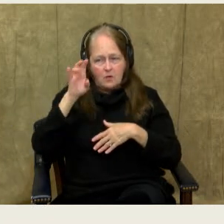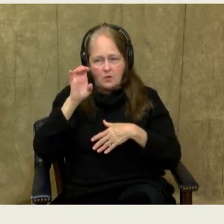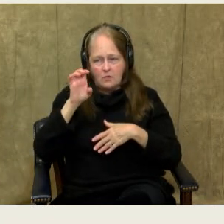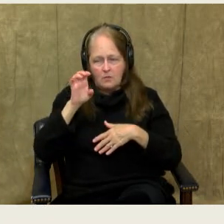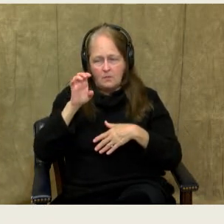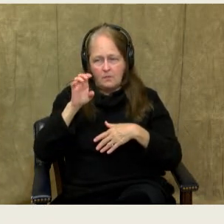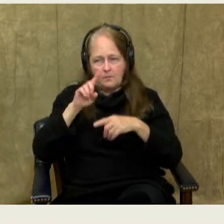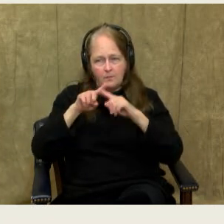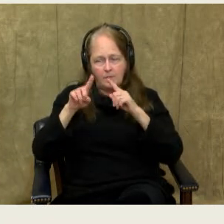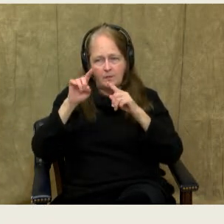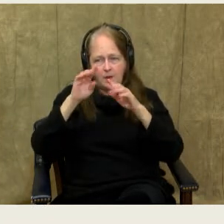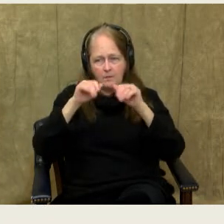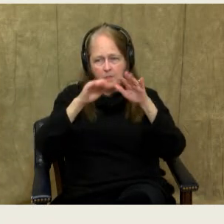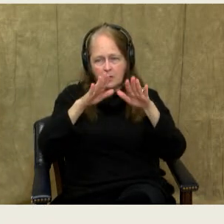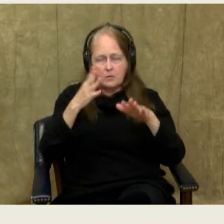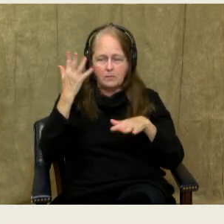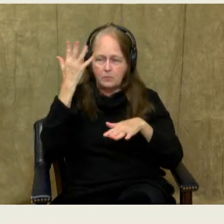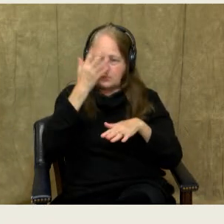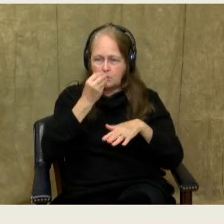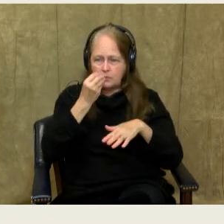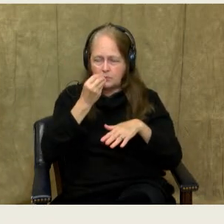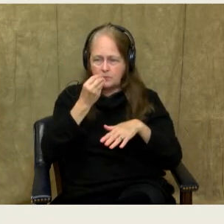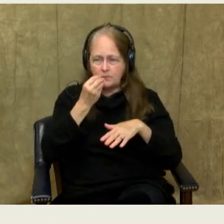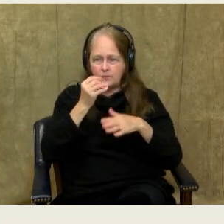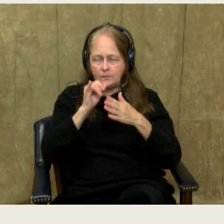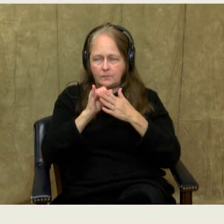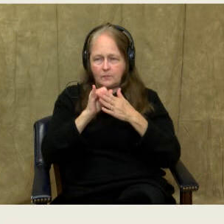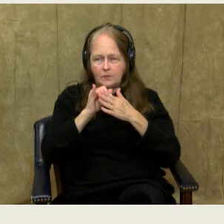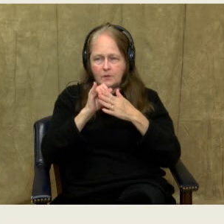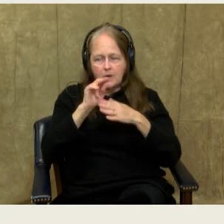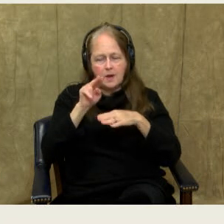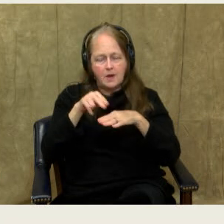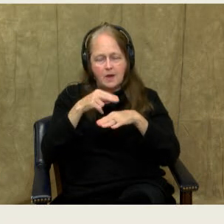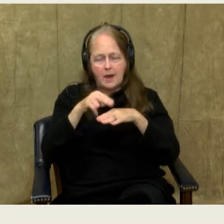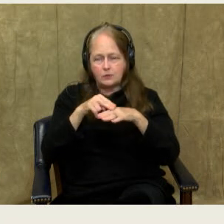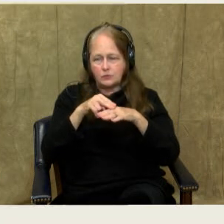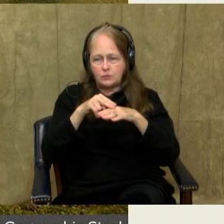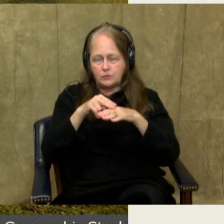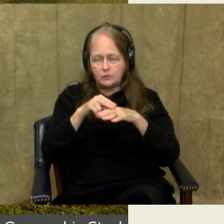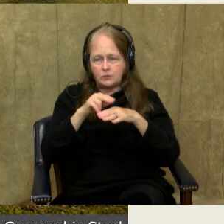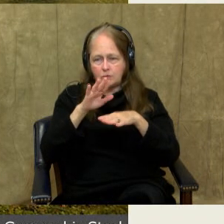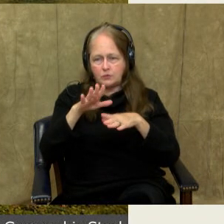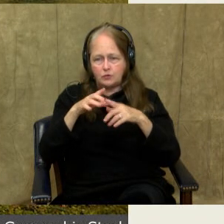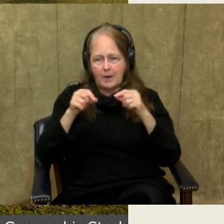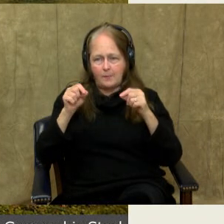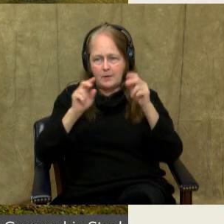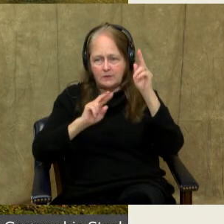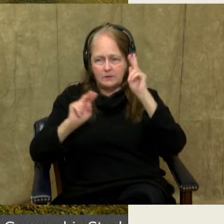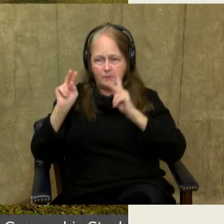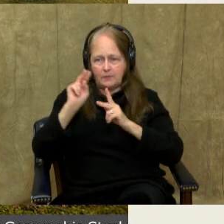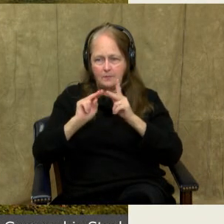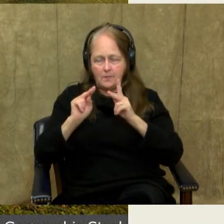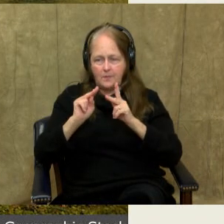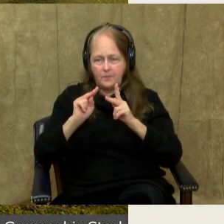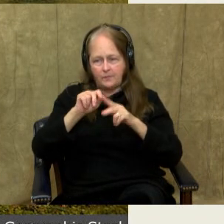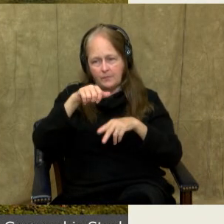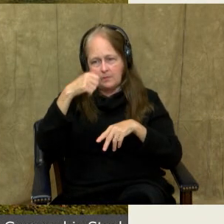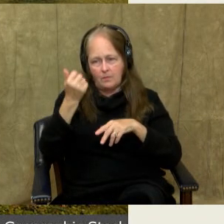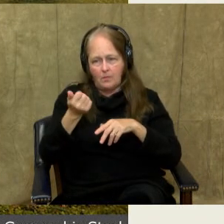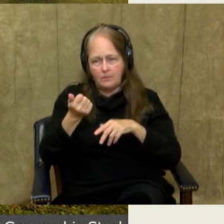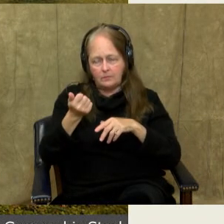1700s, but this mountain is a beautiful mountain and it's seen as a national symbol of the Japanese people. There are some